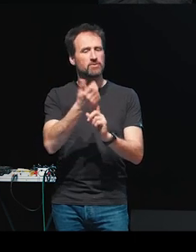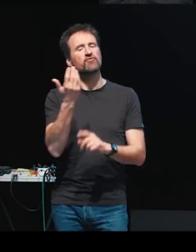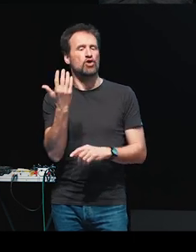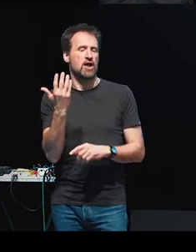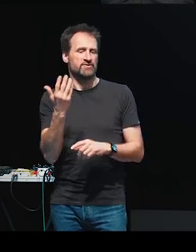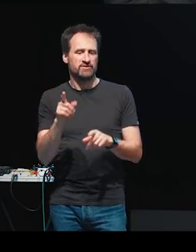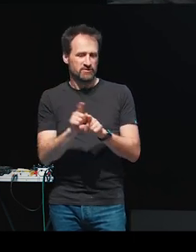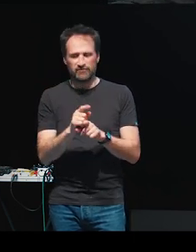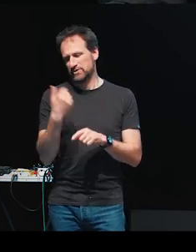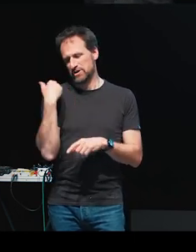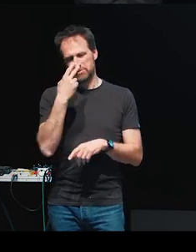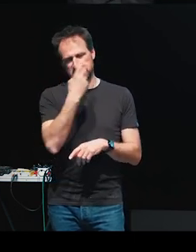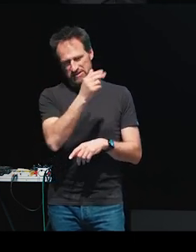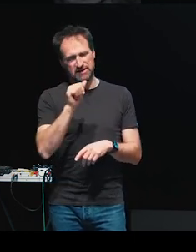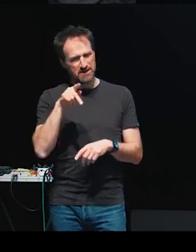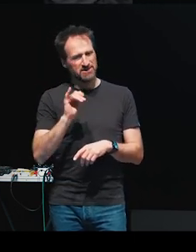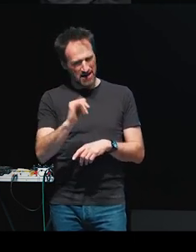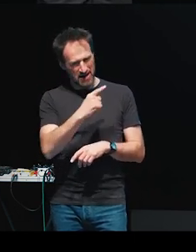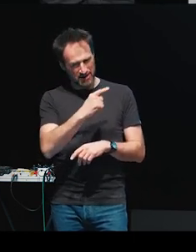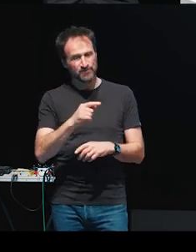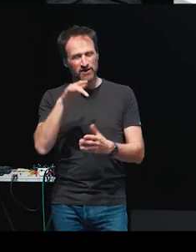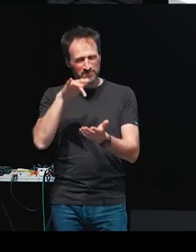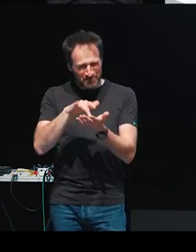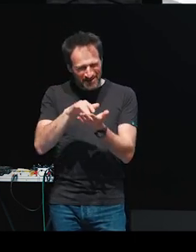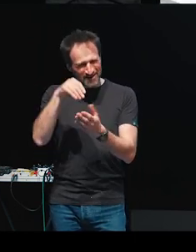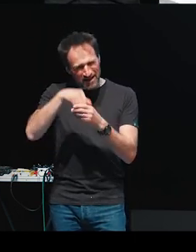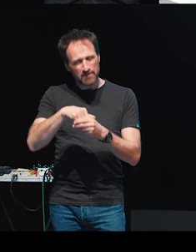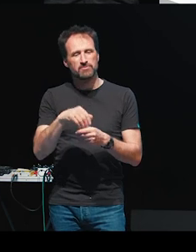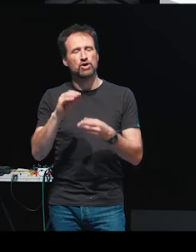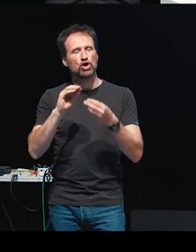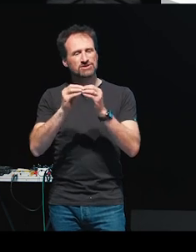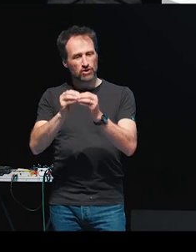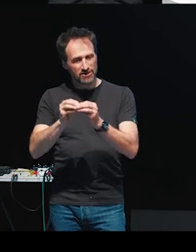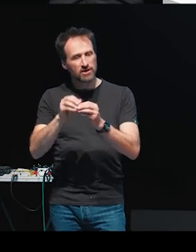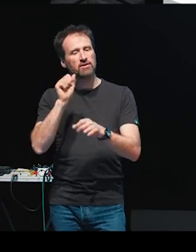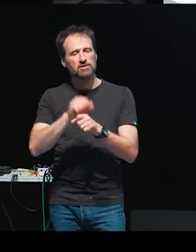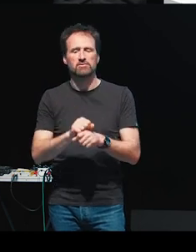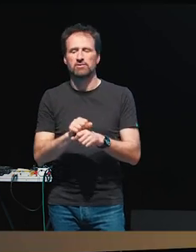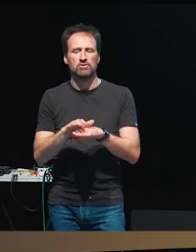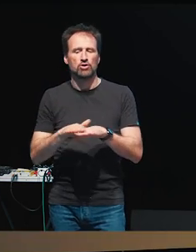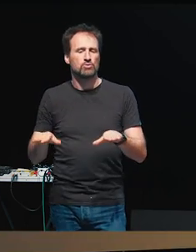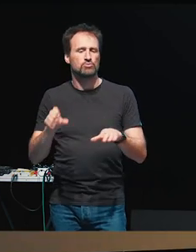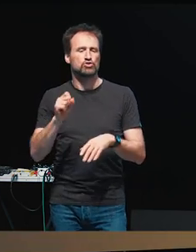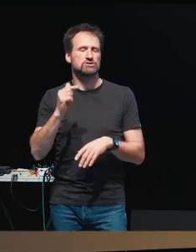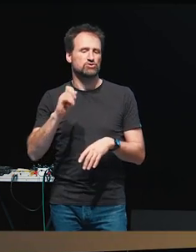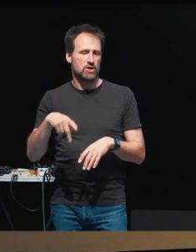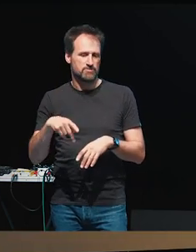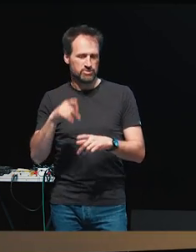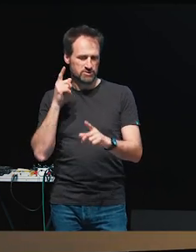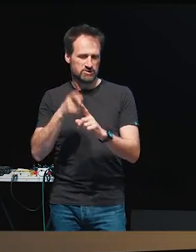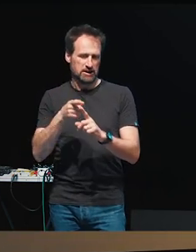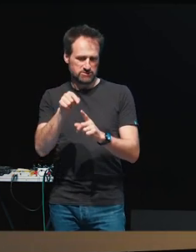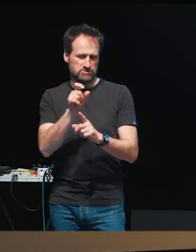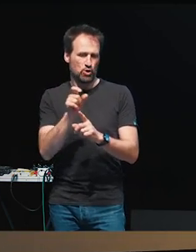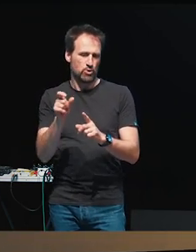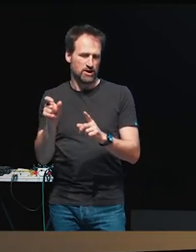before. And in the middle of the constructor, you could bootstrap a React component, or there are also community solutions